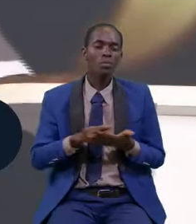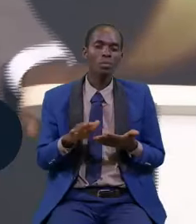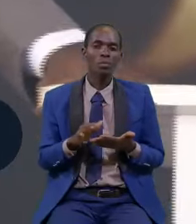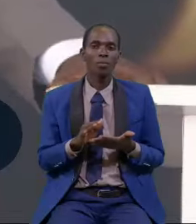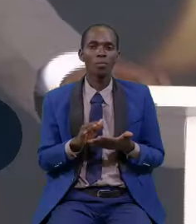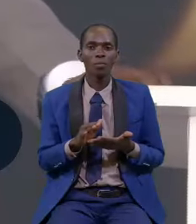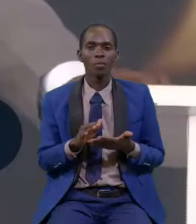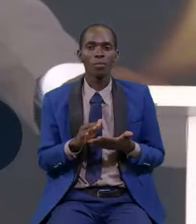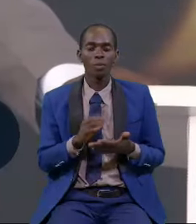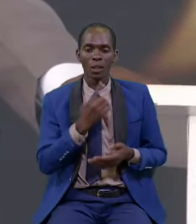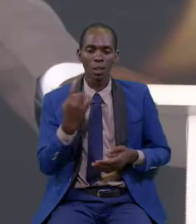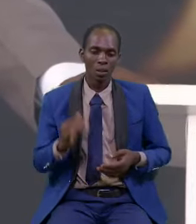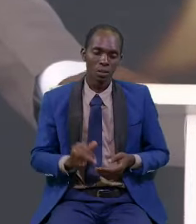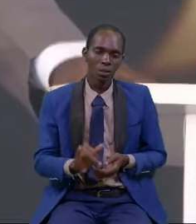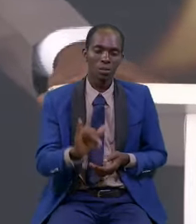everlastingly holy,